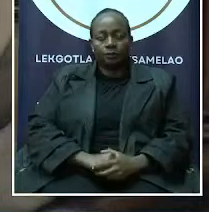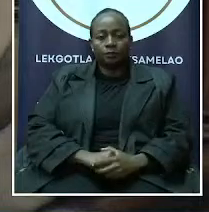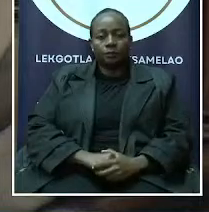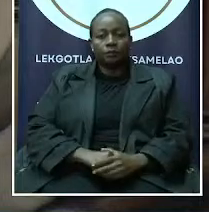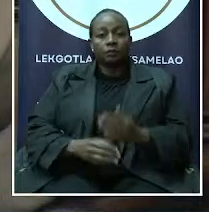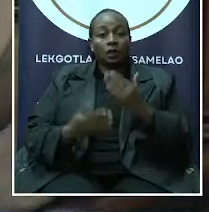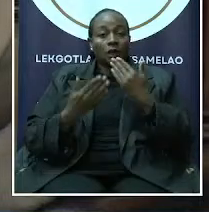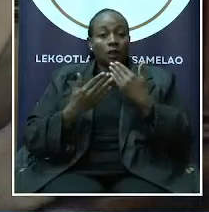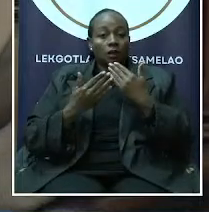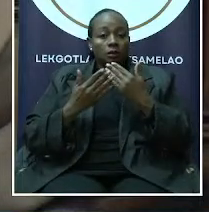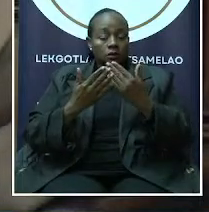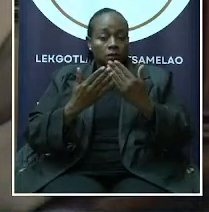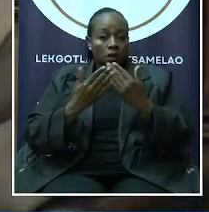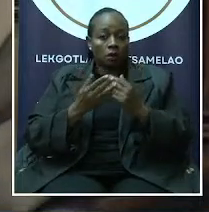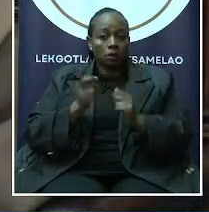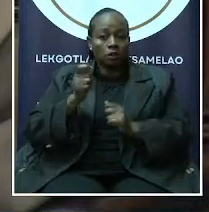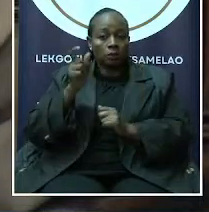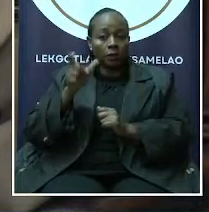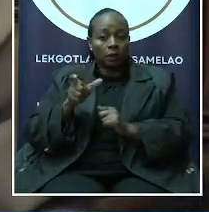Thank you, Honourable Speaker.